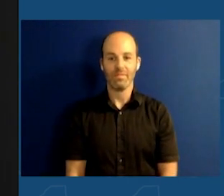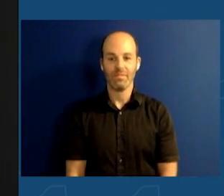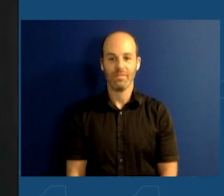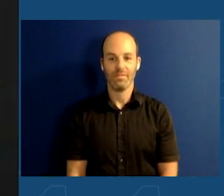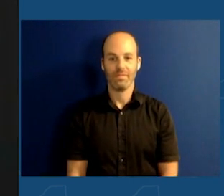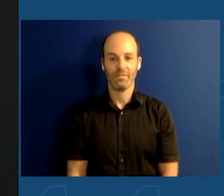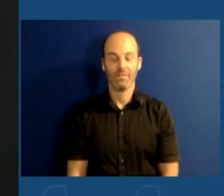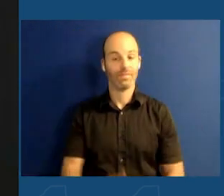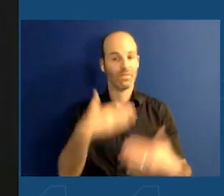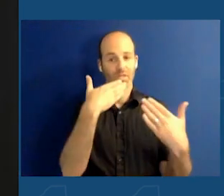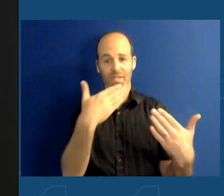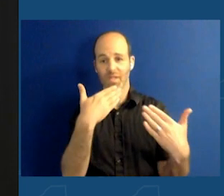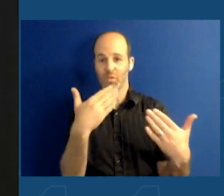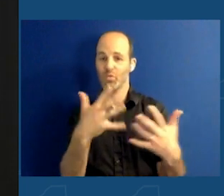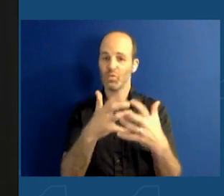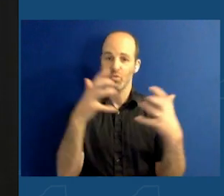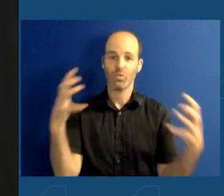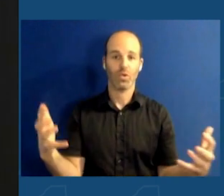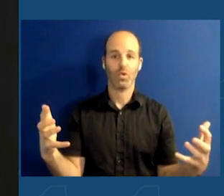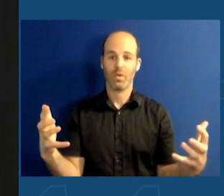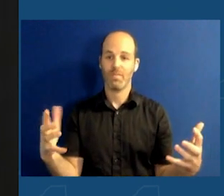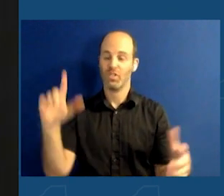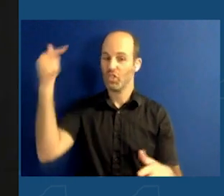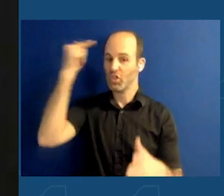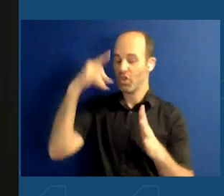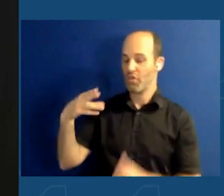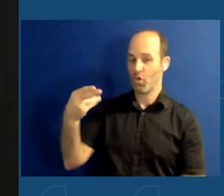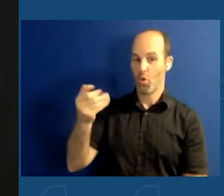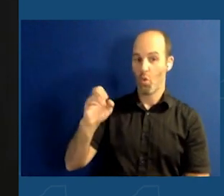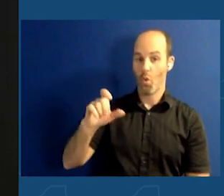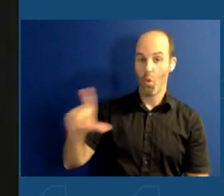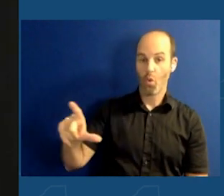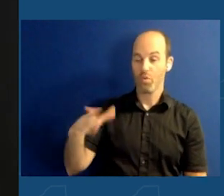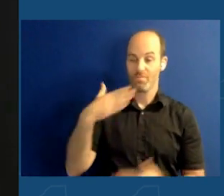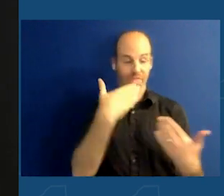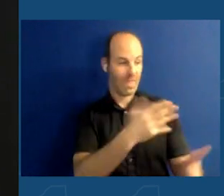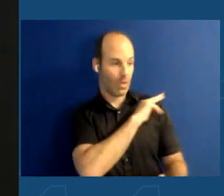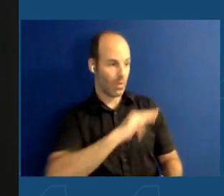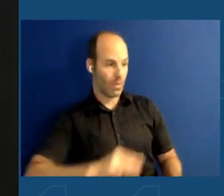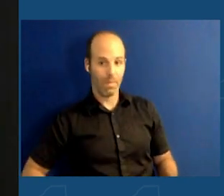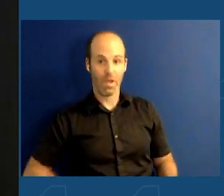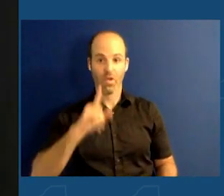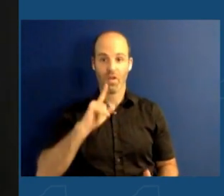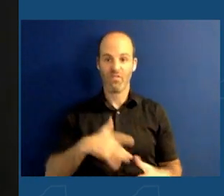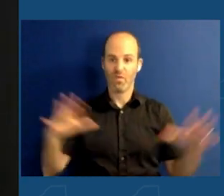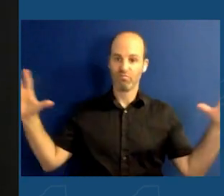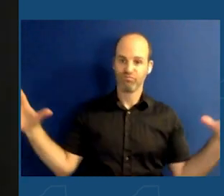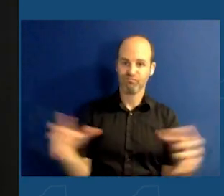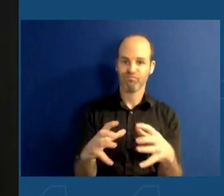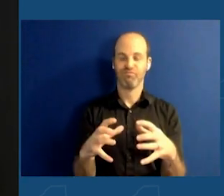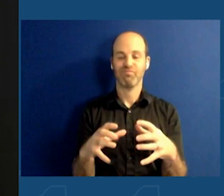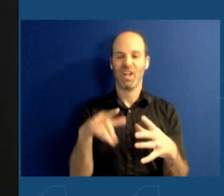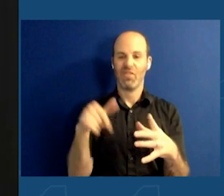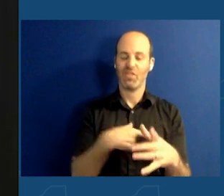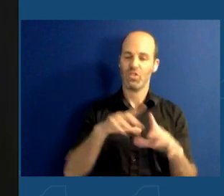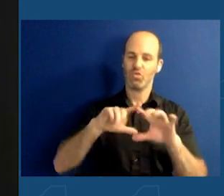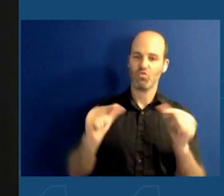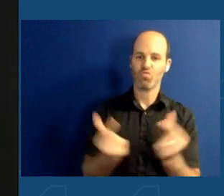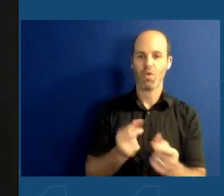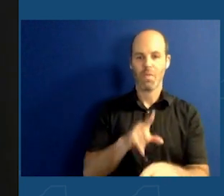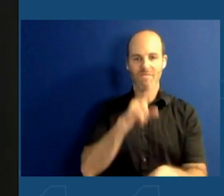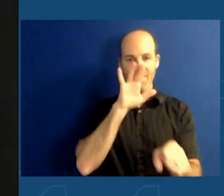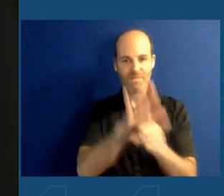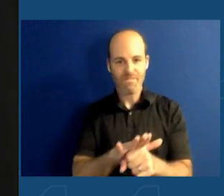Thank you so much, Governor Hochul. Thank you, Mayor, for convening this group of committed public servants and for inviting me